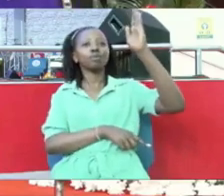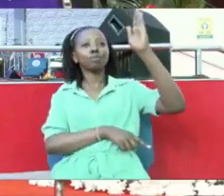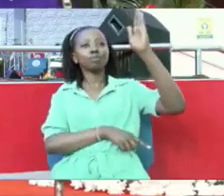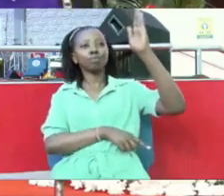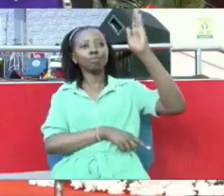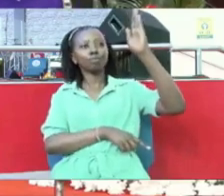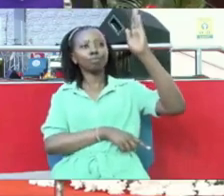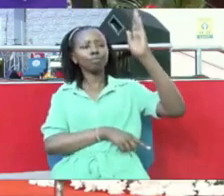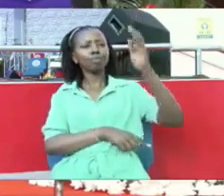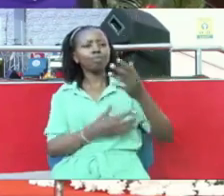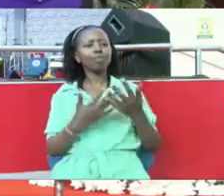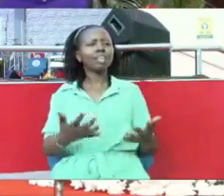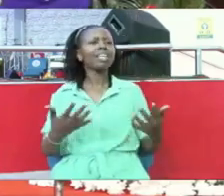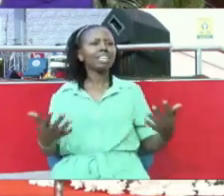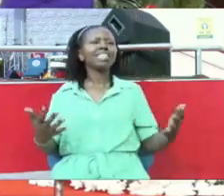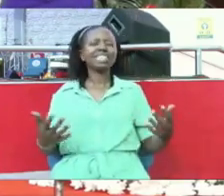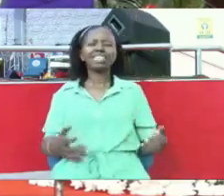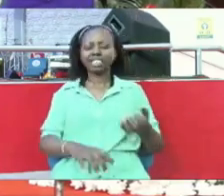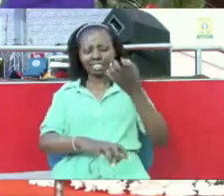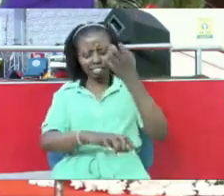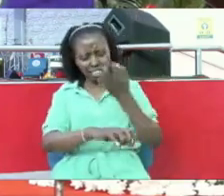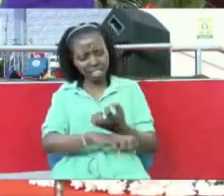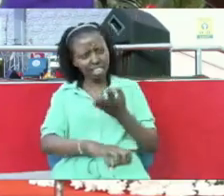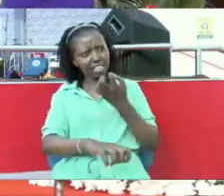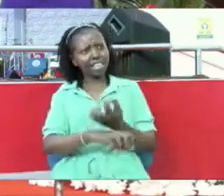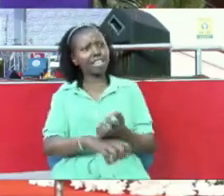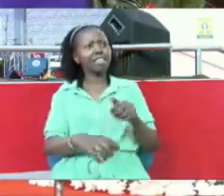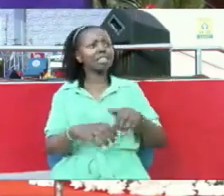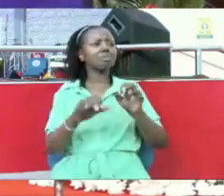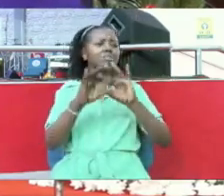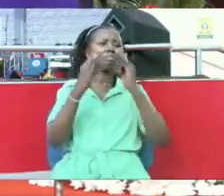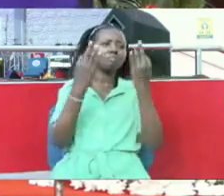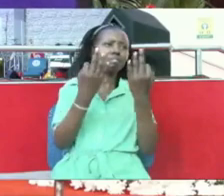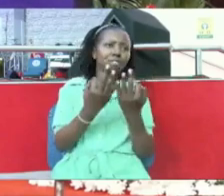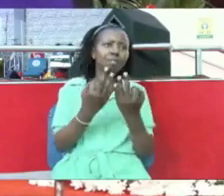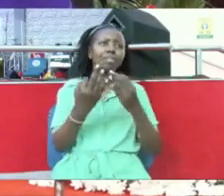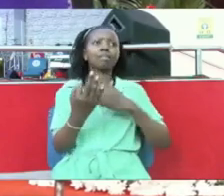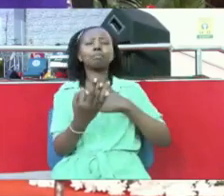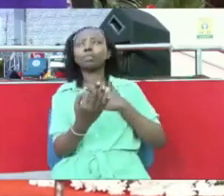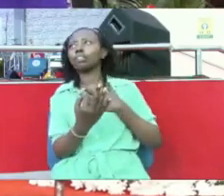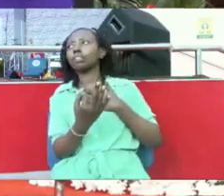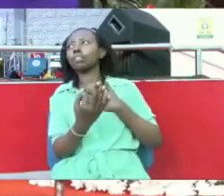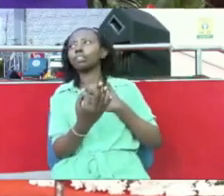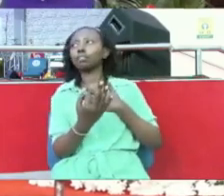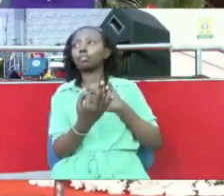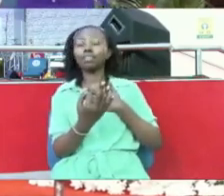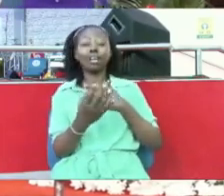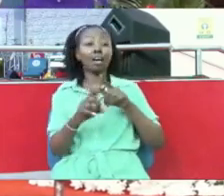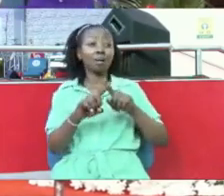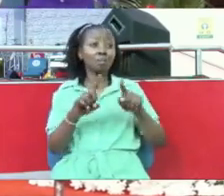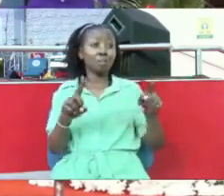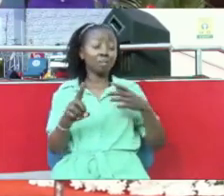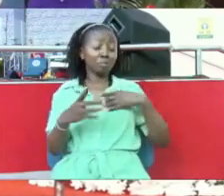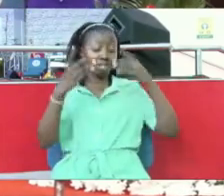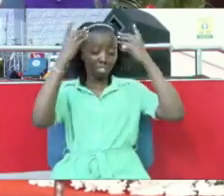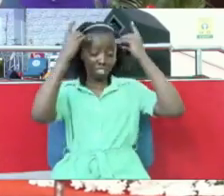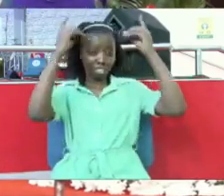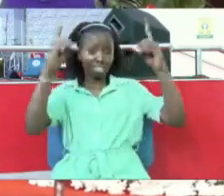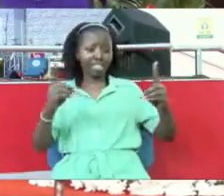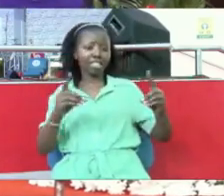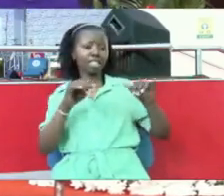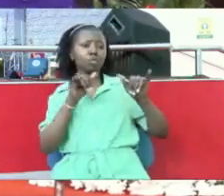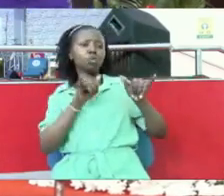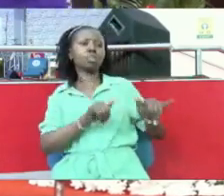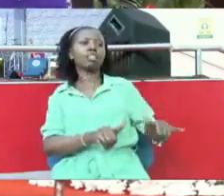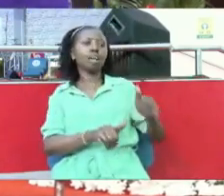nami. Things are tough on my in my family. Mambo yako magumu familiani mwangu. But I've decided to be still